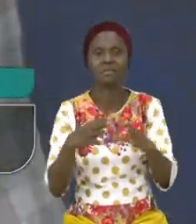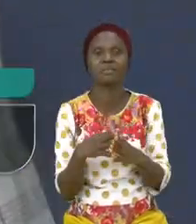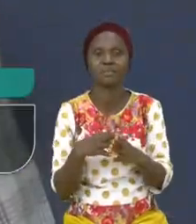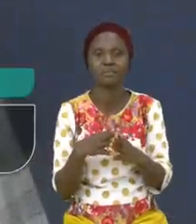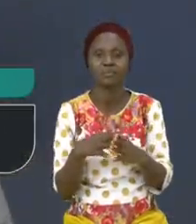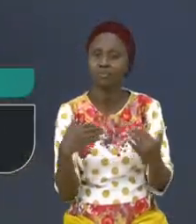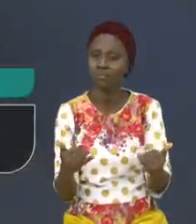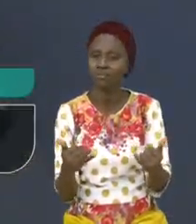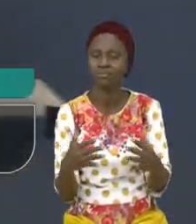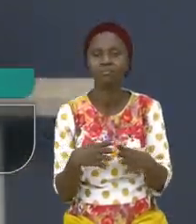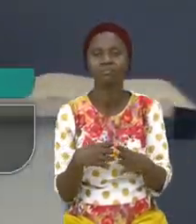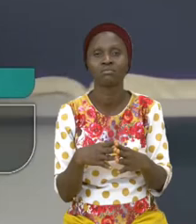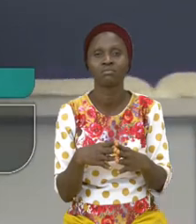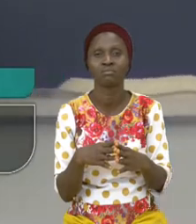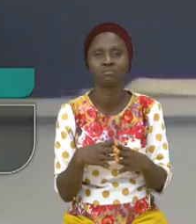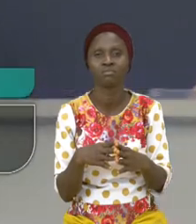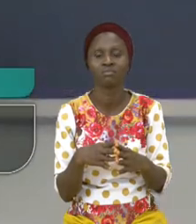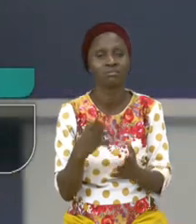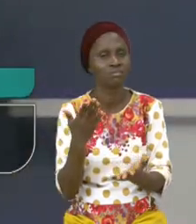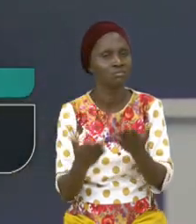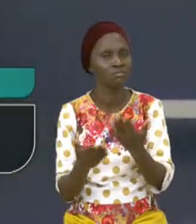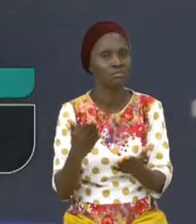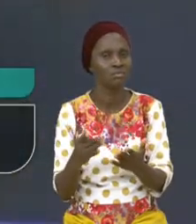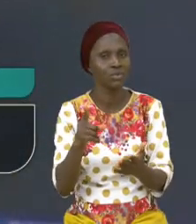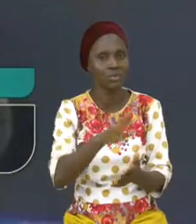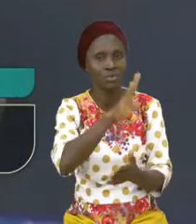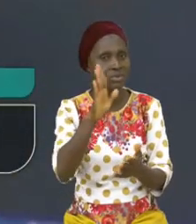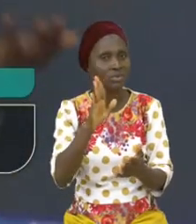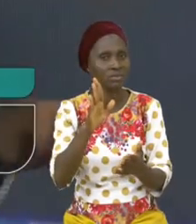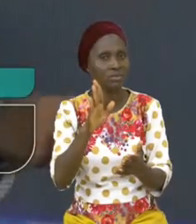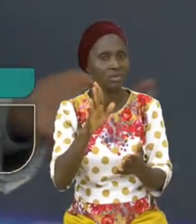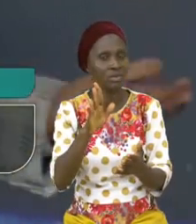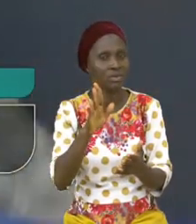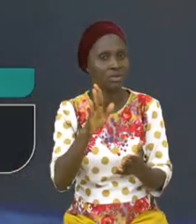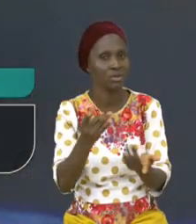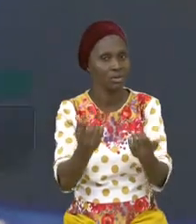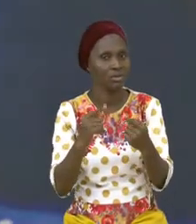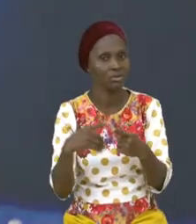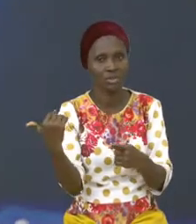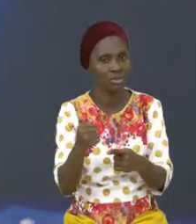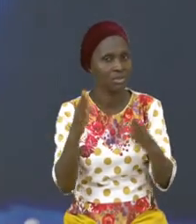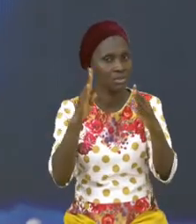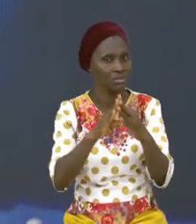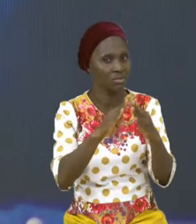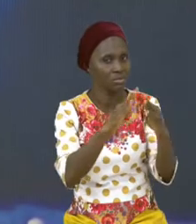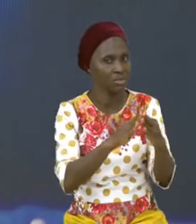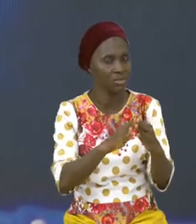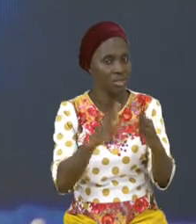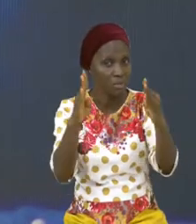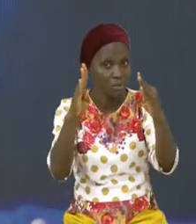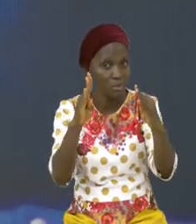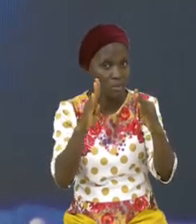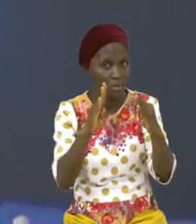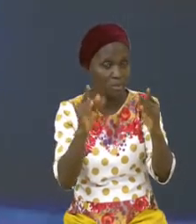maybe you never you know come to any meeting i've you know held before